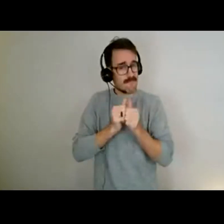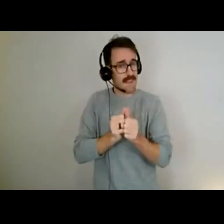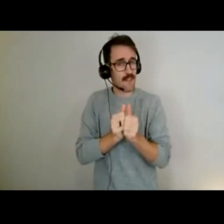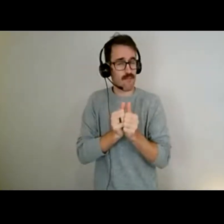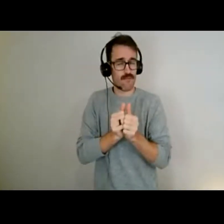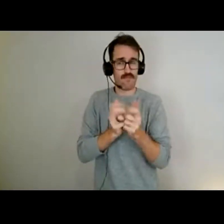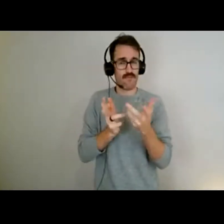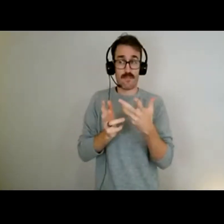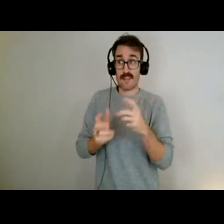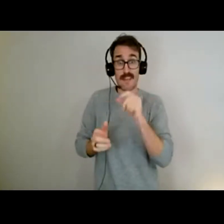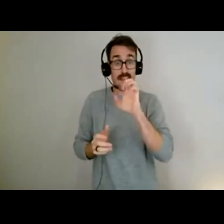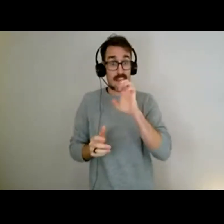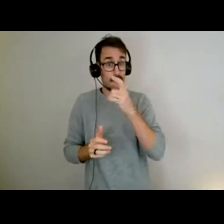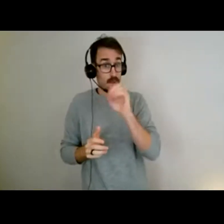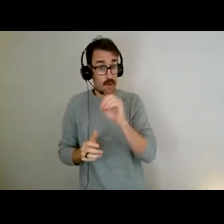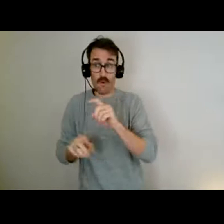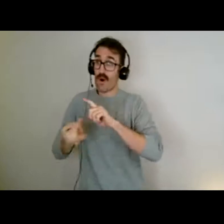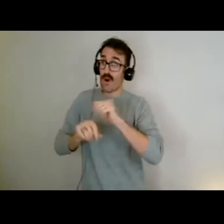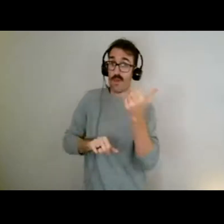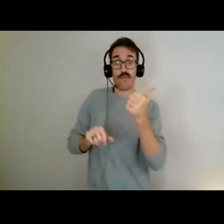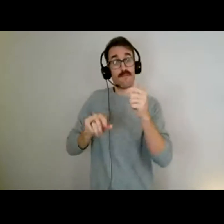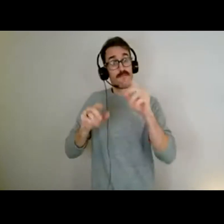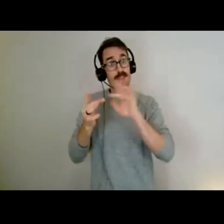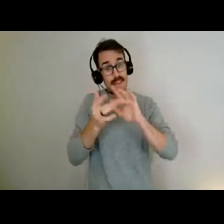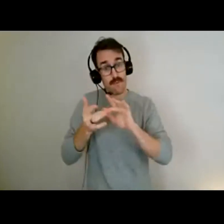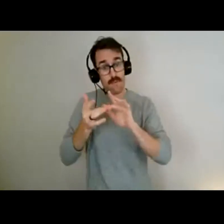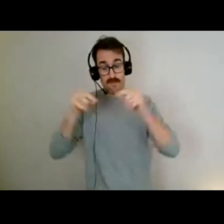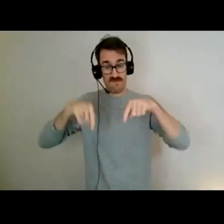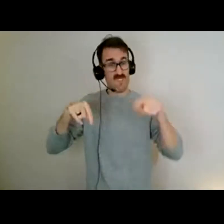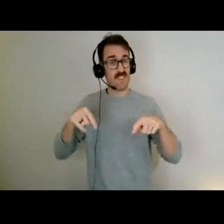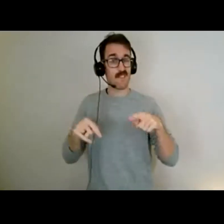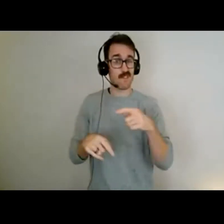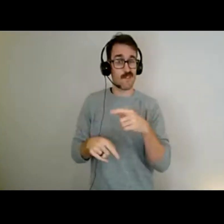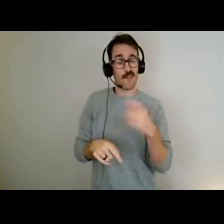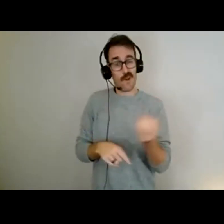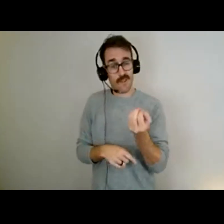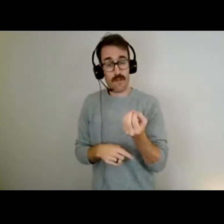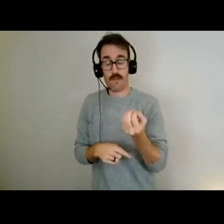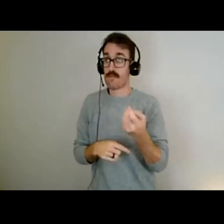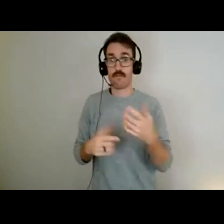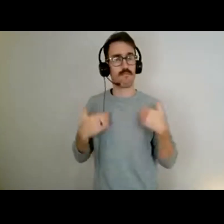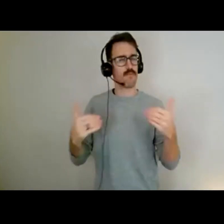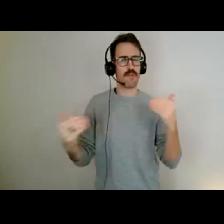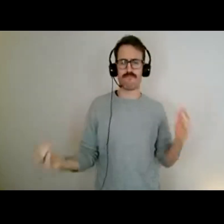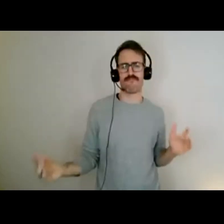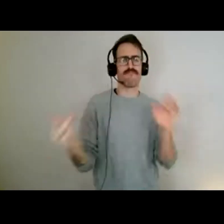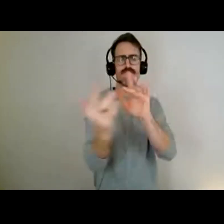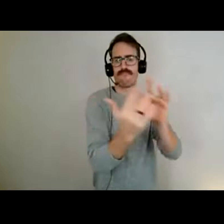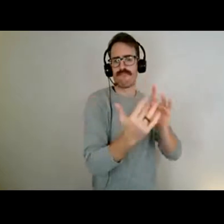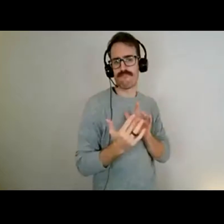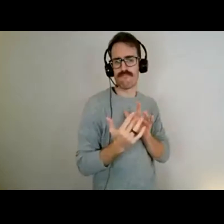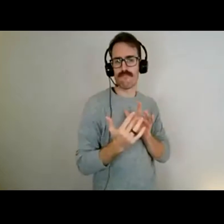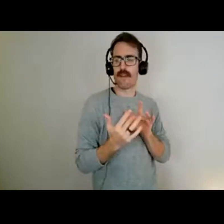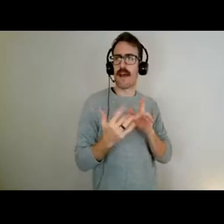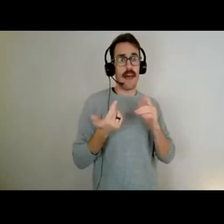collaboratively with elder abuse networks within our region. So reach out. This is the only way really that we can